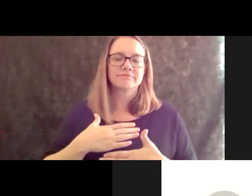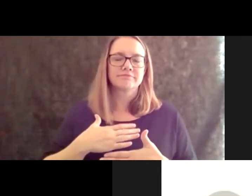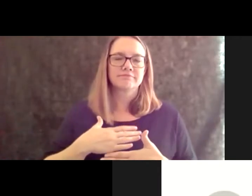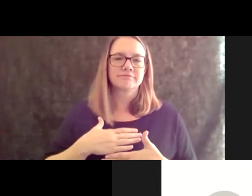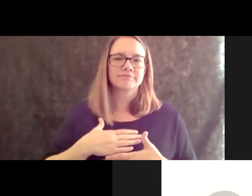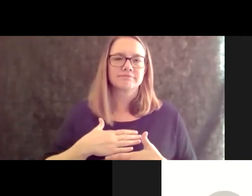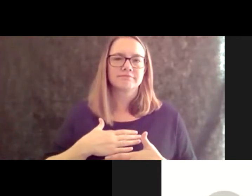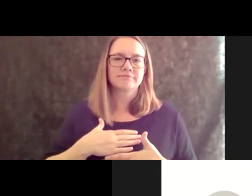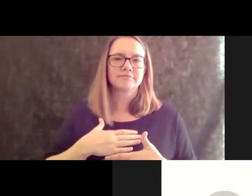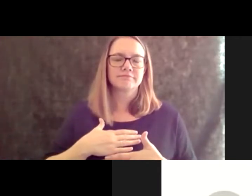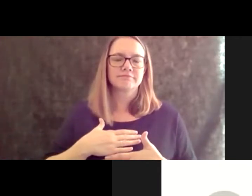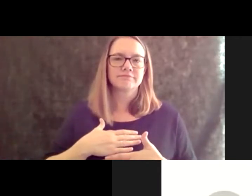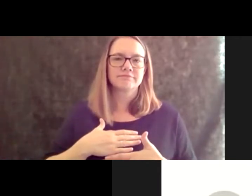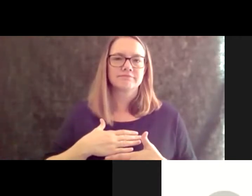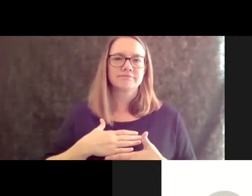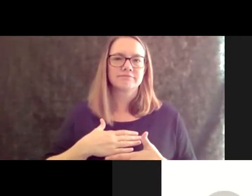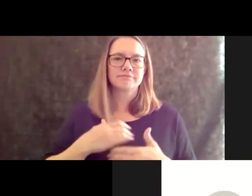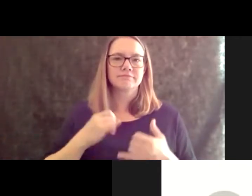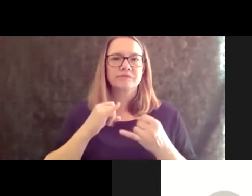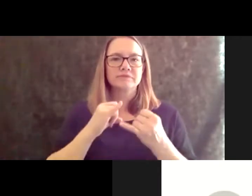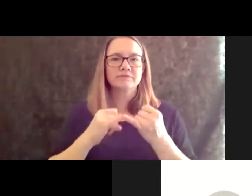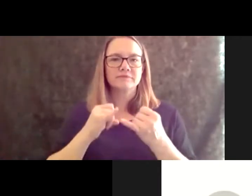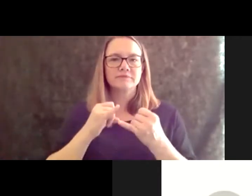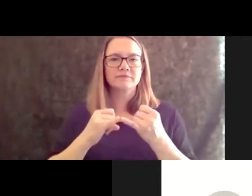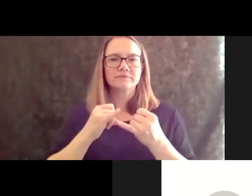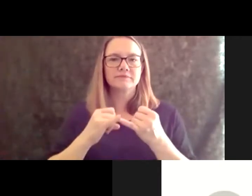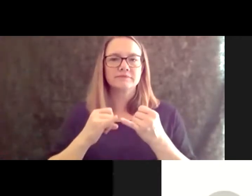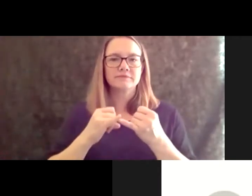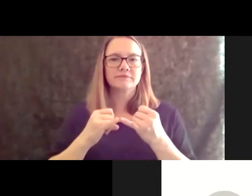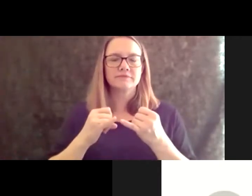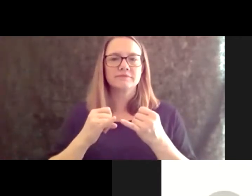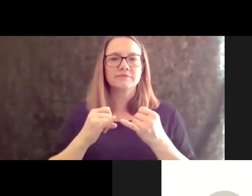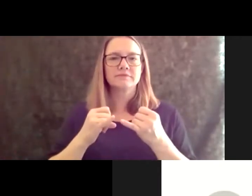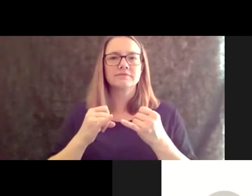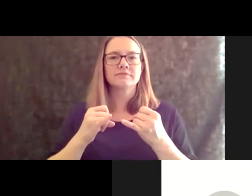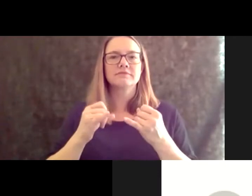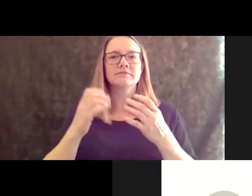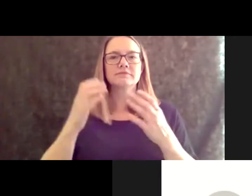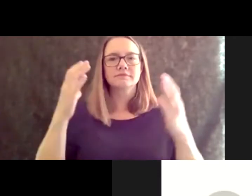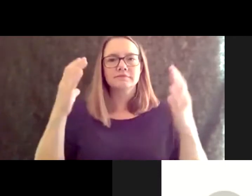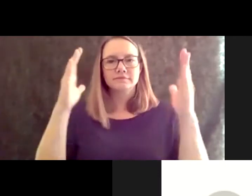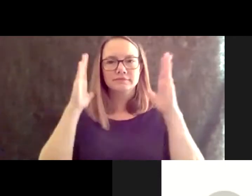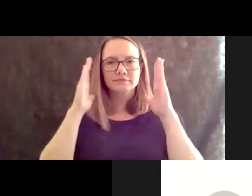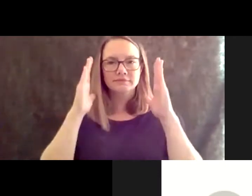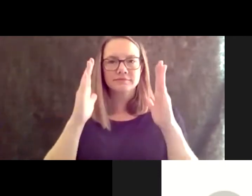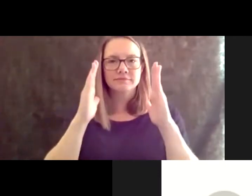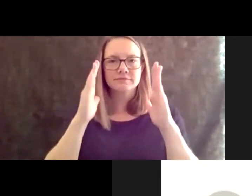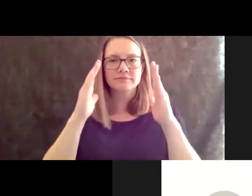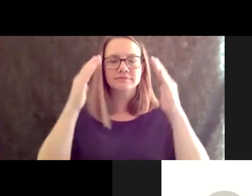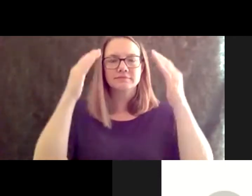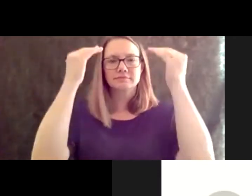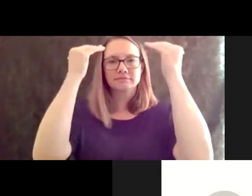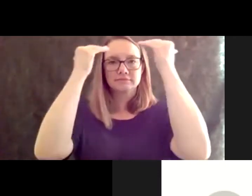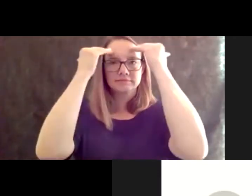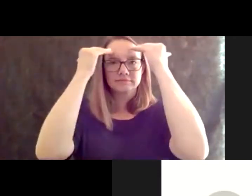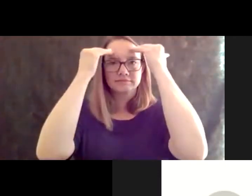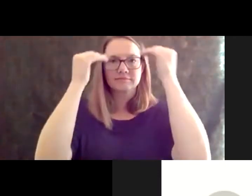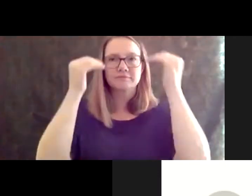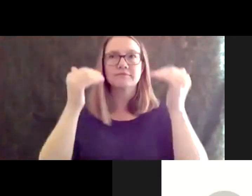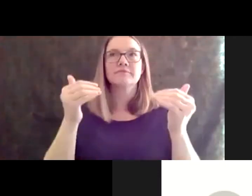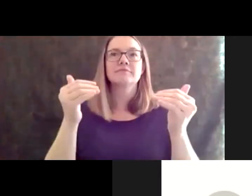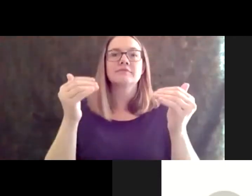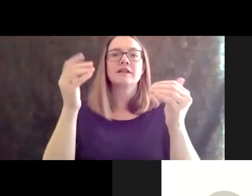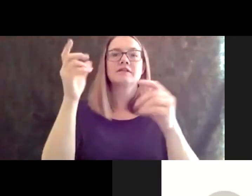And finally, let's bring some awareness and gratitude to the earth above us, the skies,